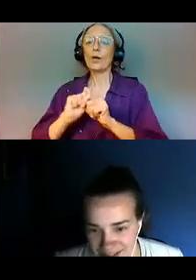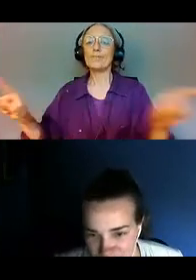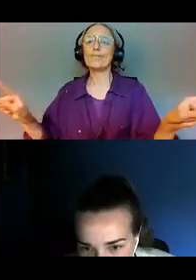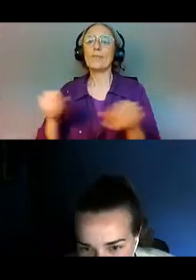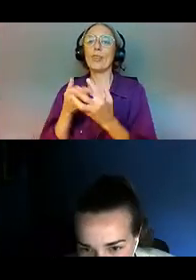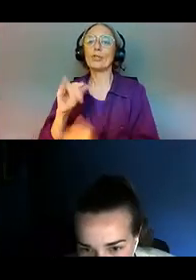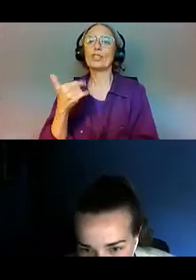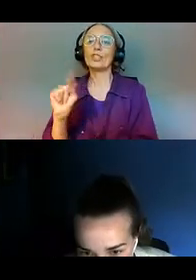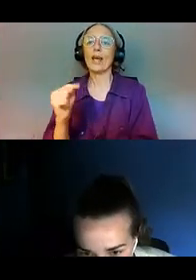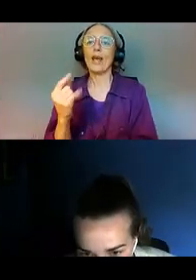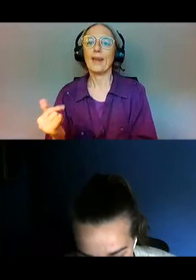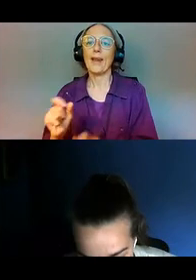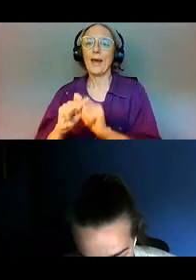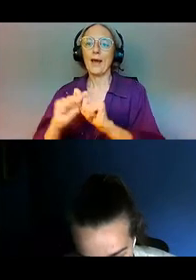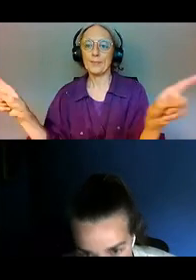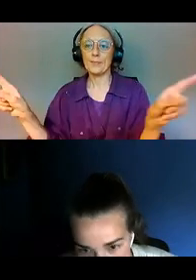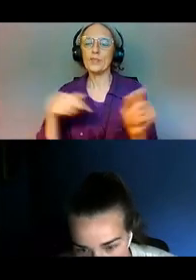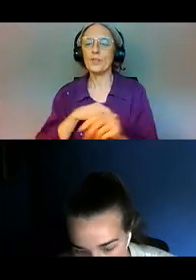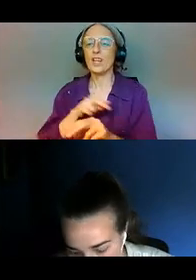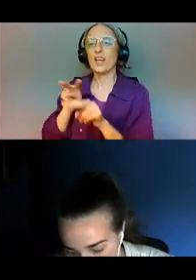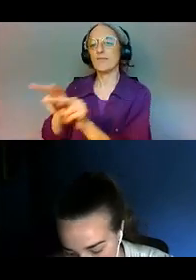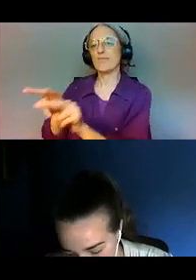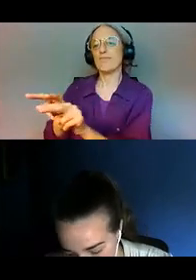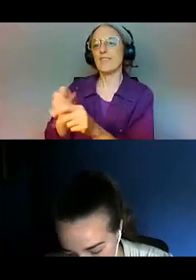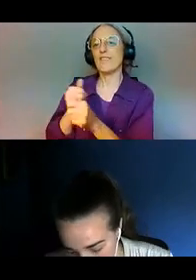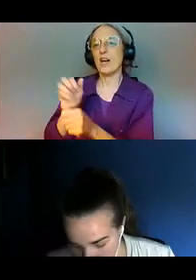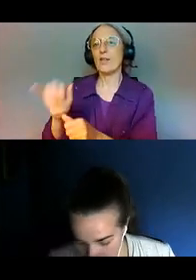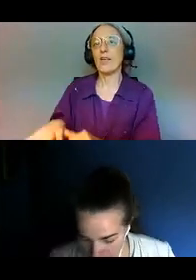to everyone.